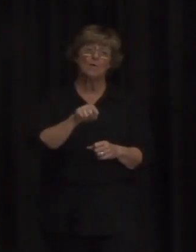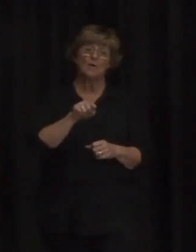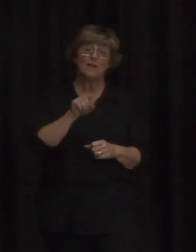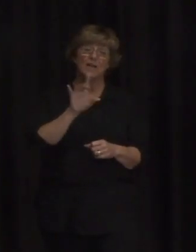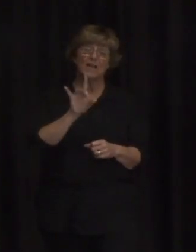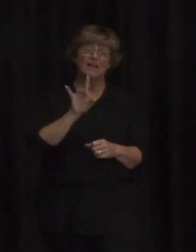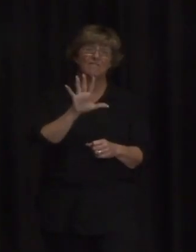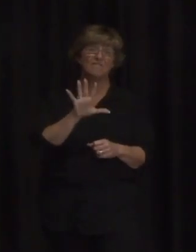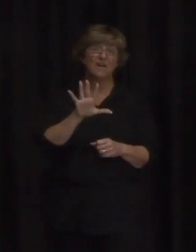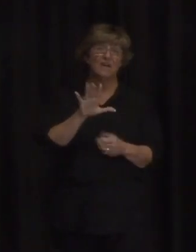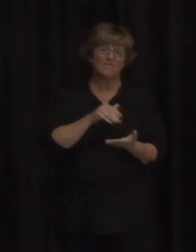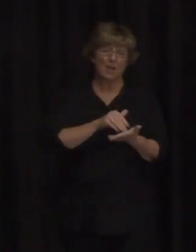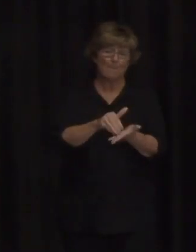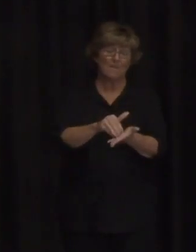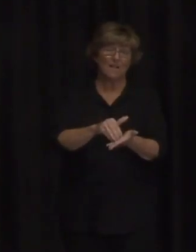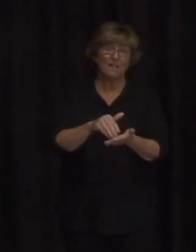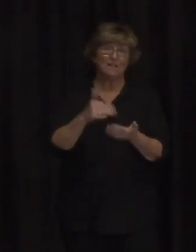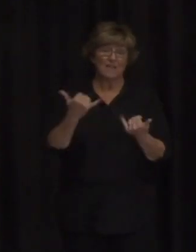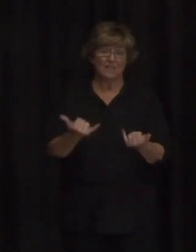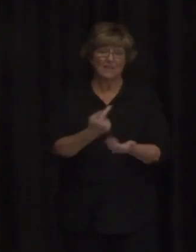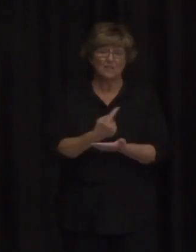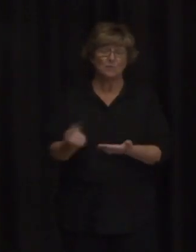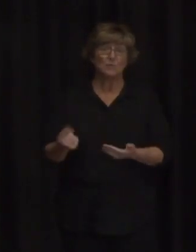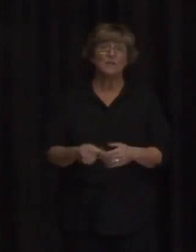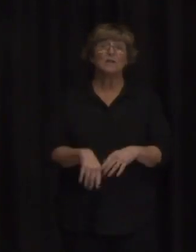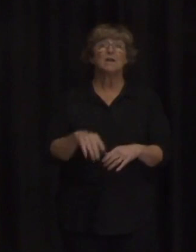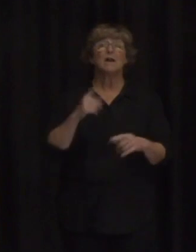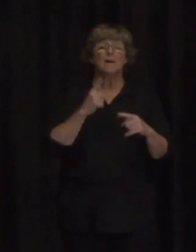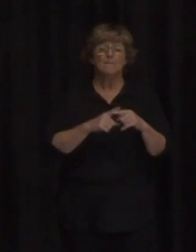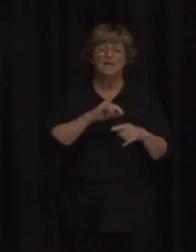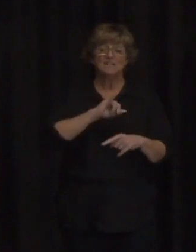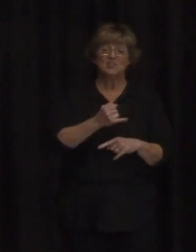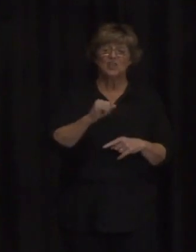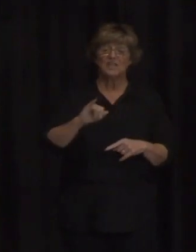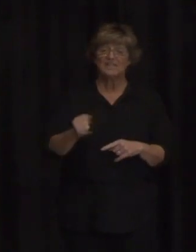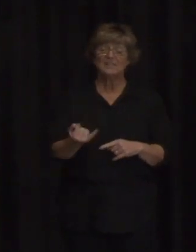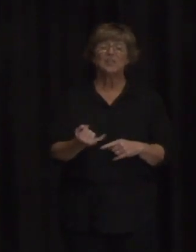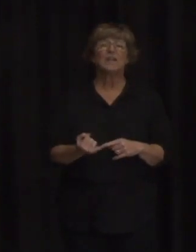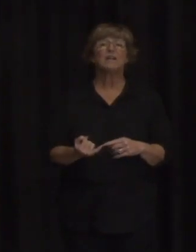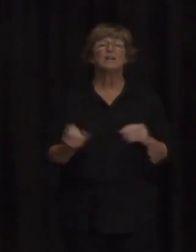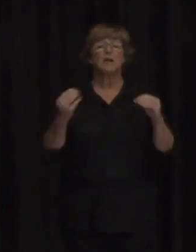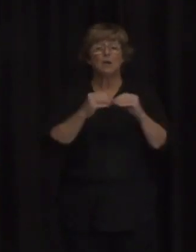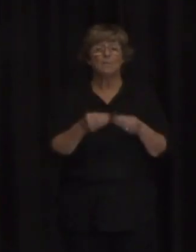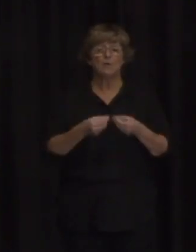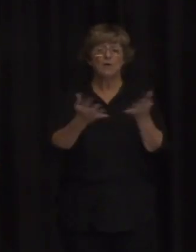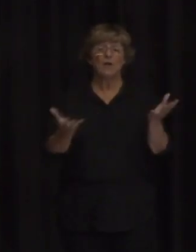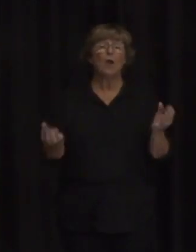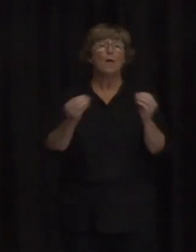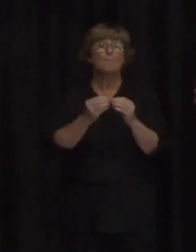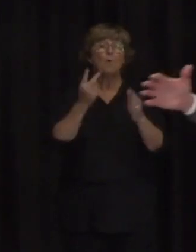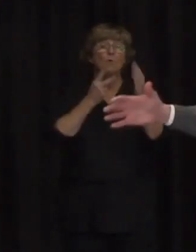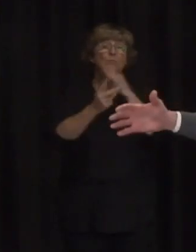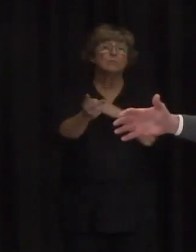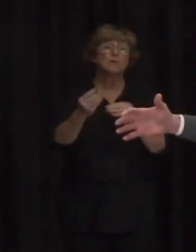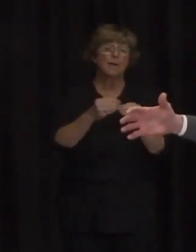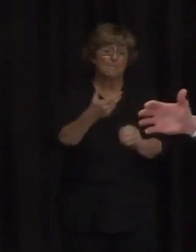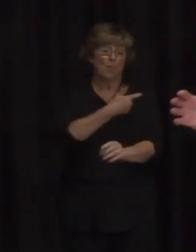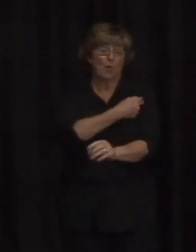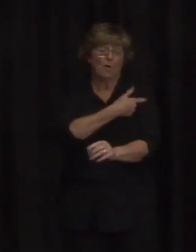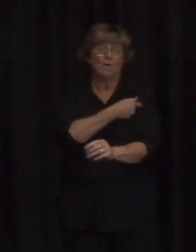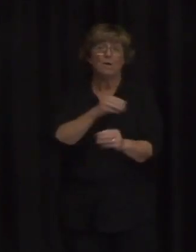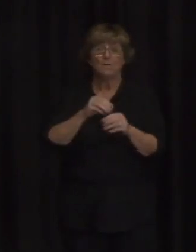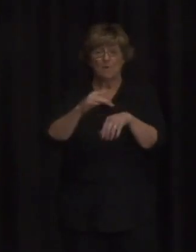get 1.64 next week, J&J now being authorized, more vaccines on the horizon, more capacity